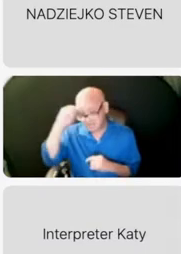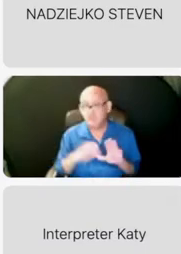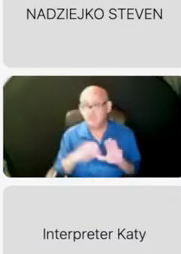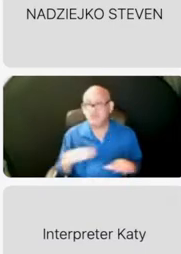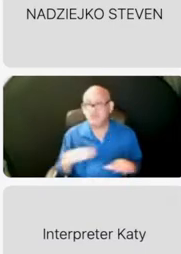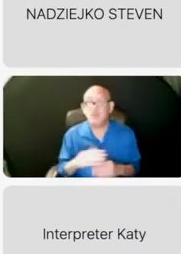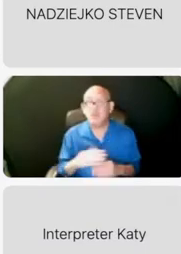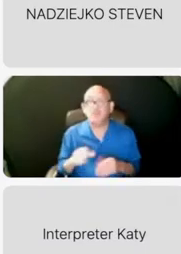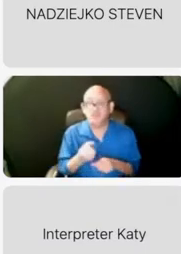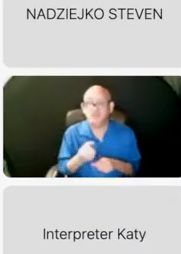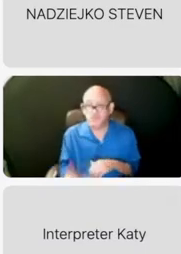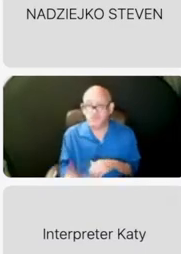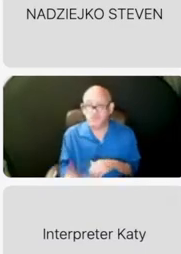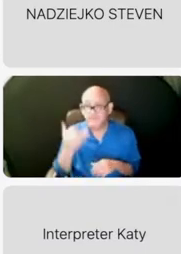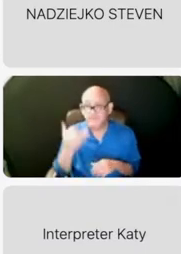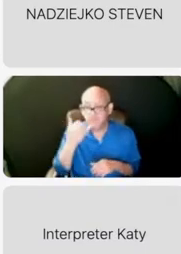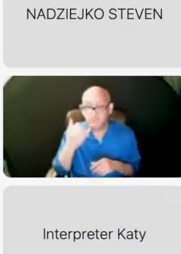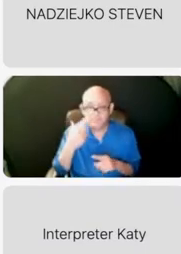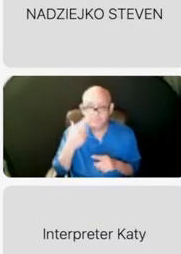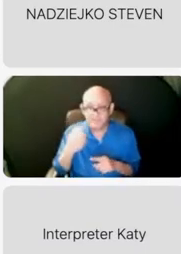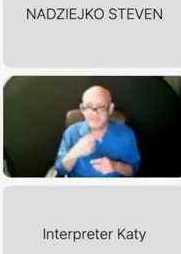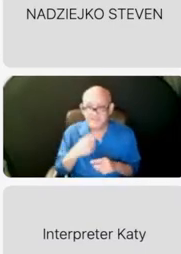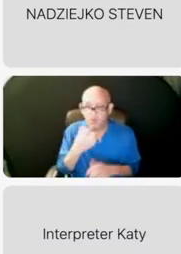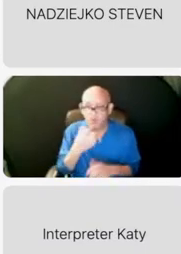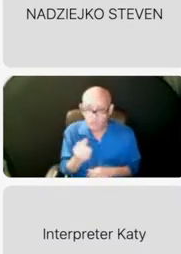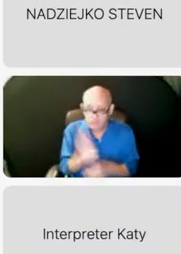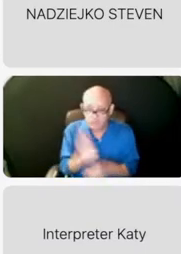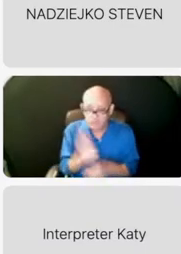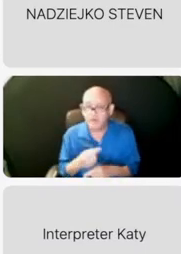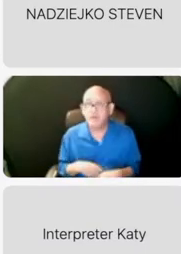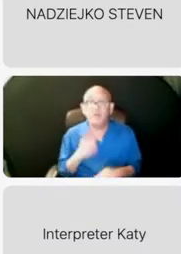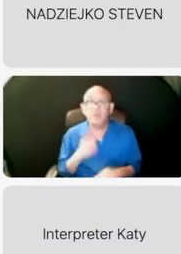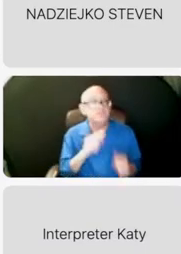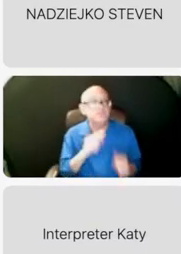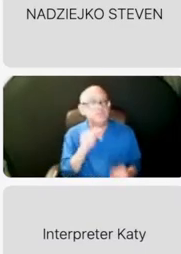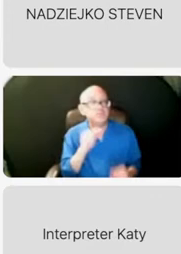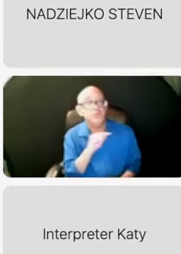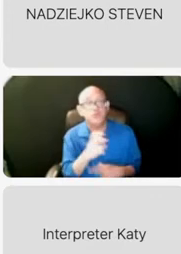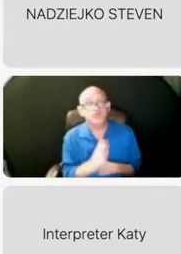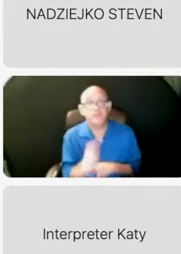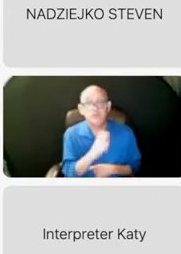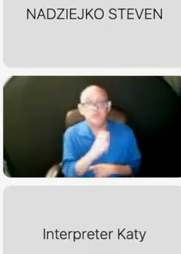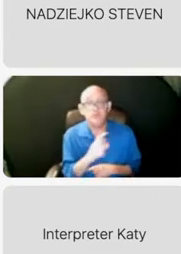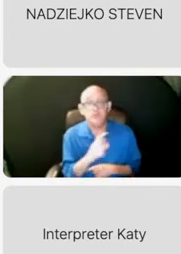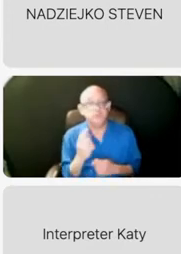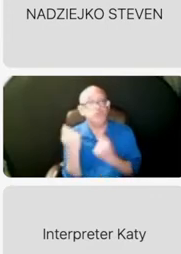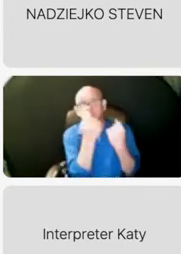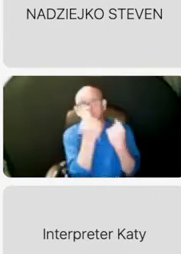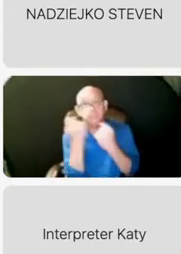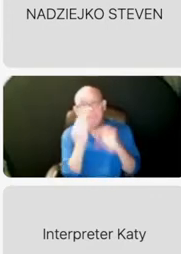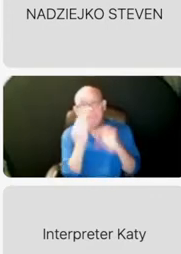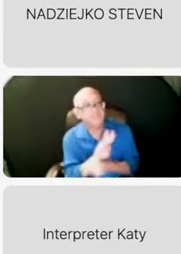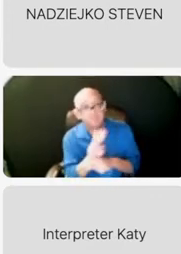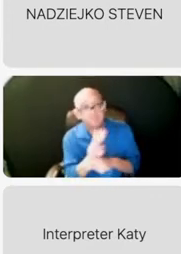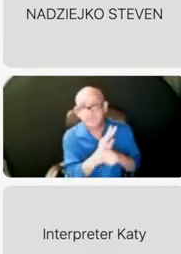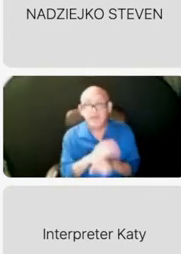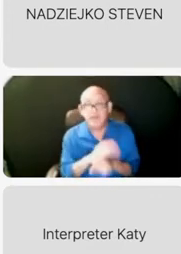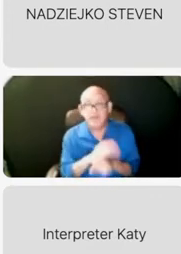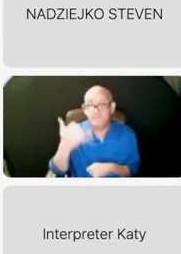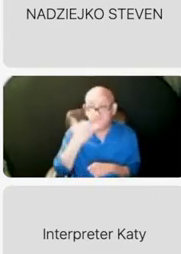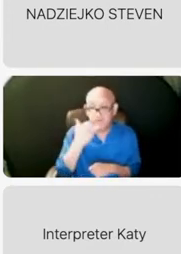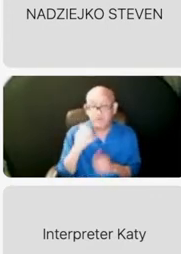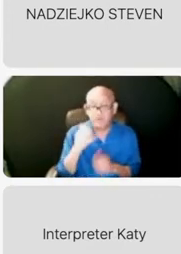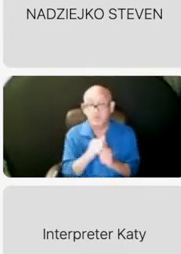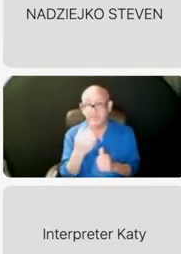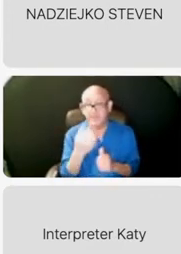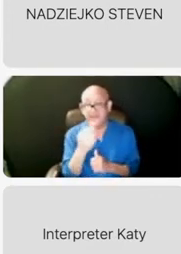properly another target market is travelers they're always on the go and in today's world cell phones and hand sanitizers are some of the most important